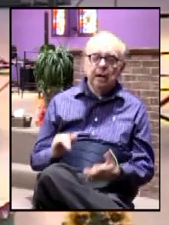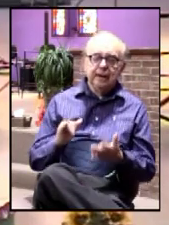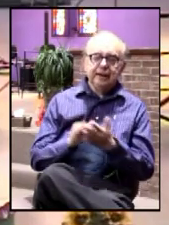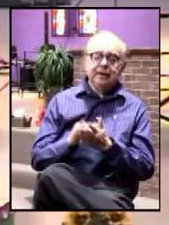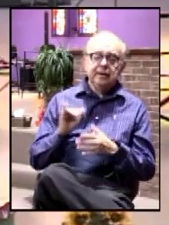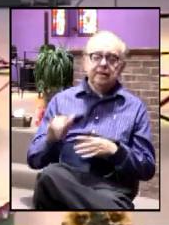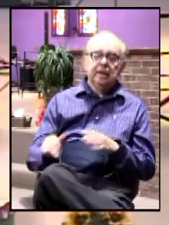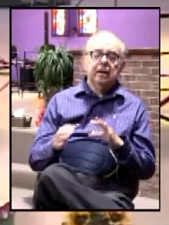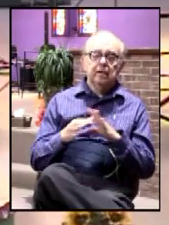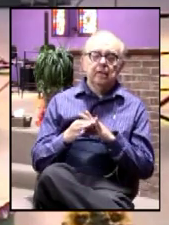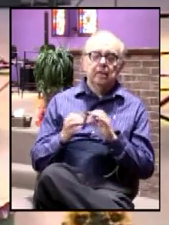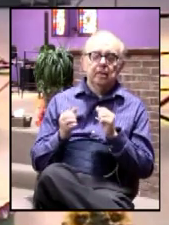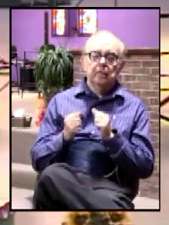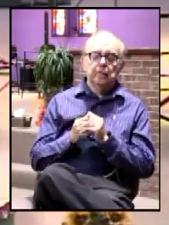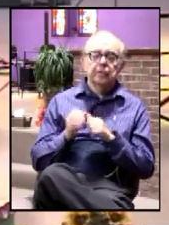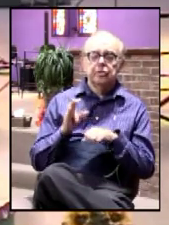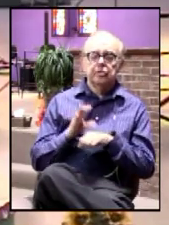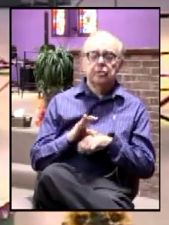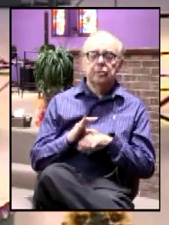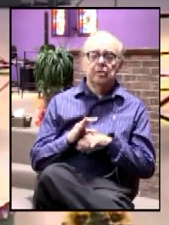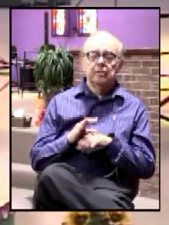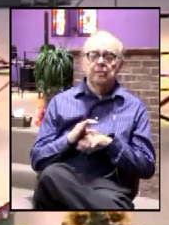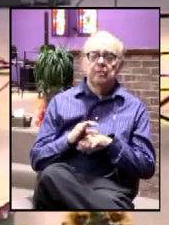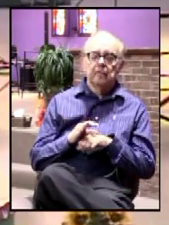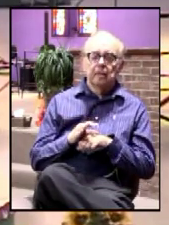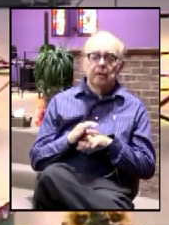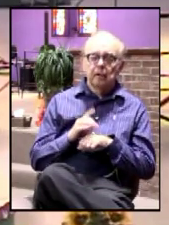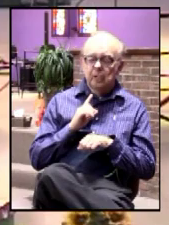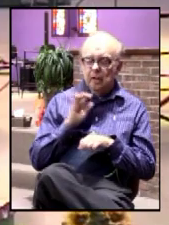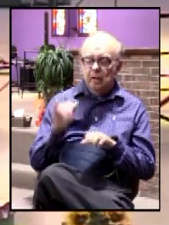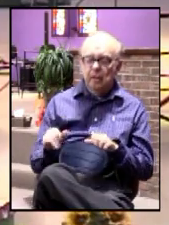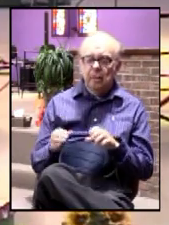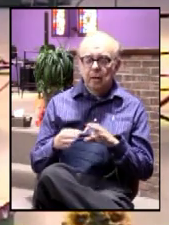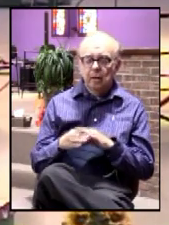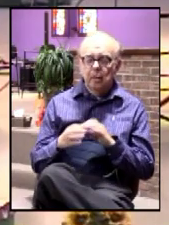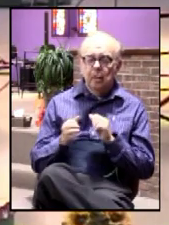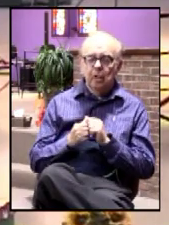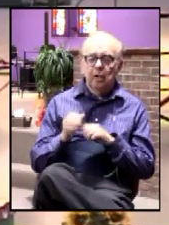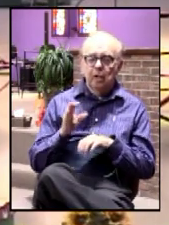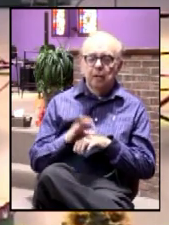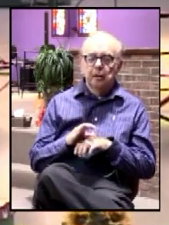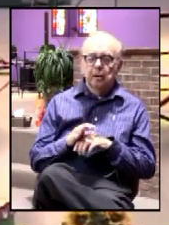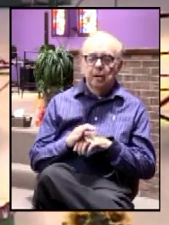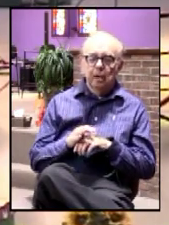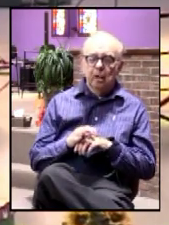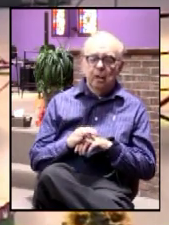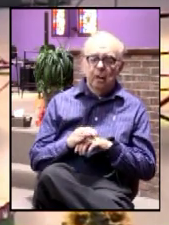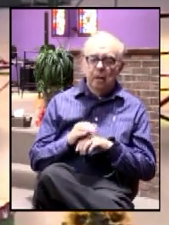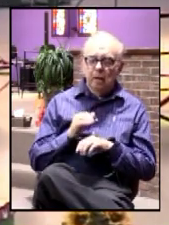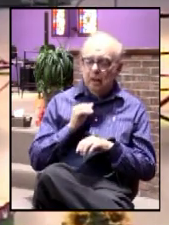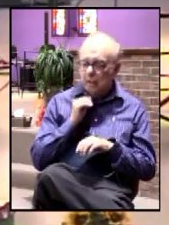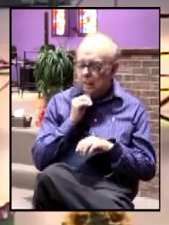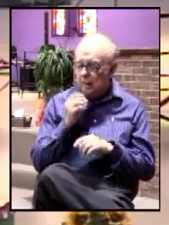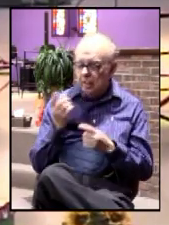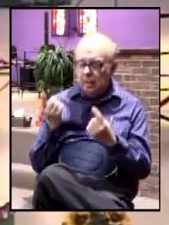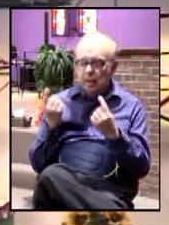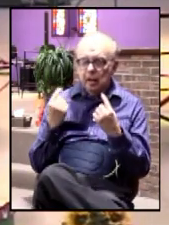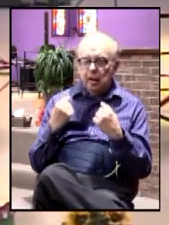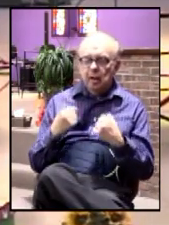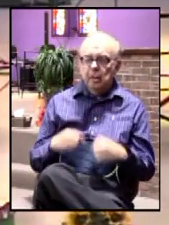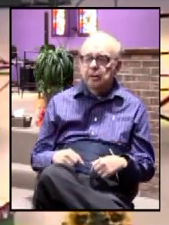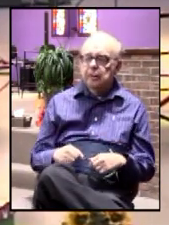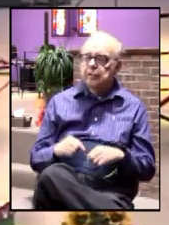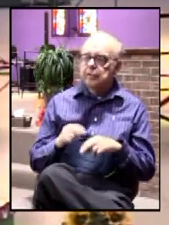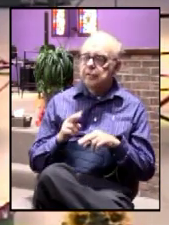Staying connected in a church. Staying connected in a church, ladies and gentlemen, is not coming in here and sitting in all